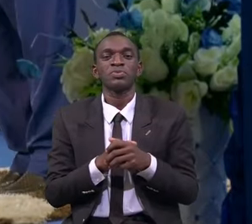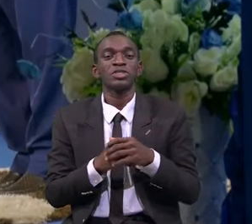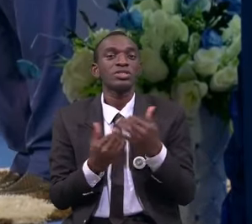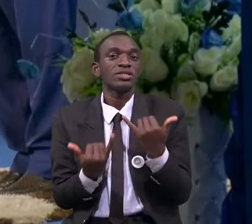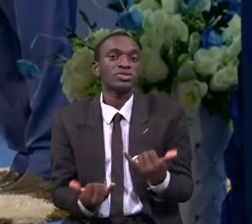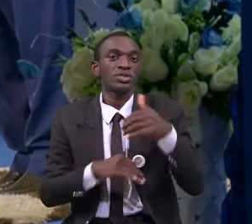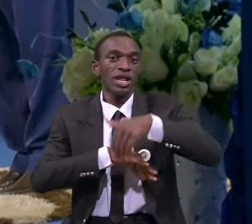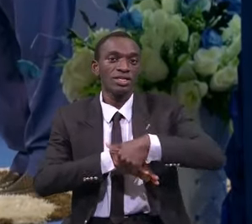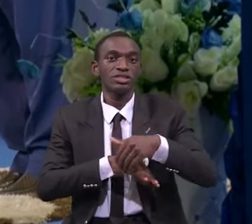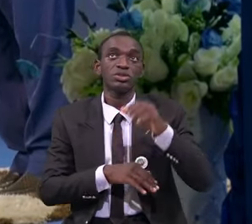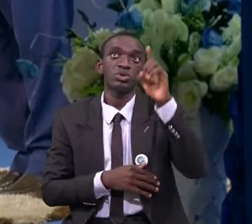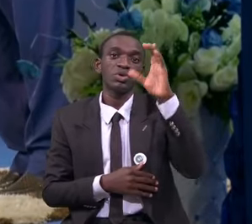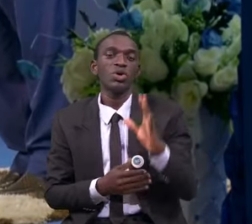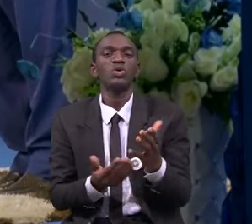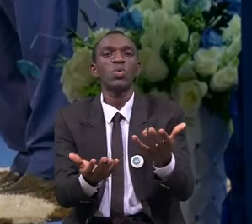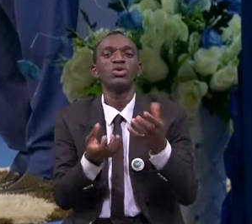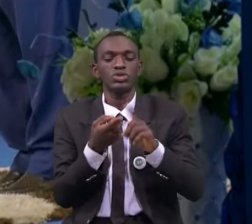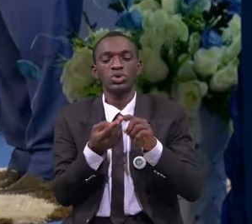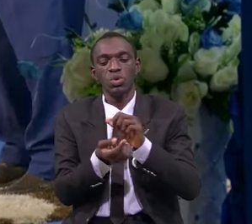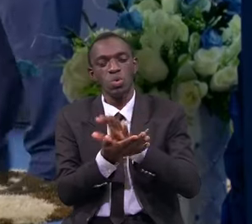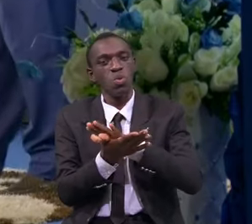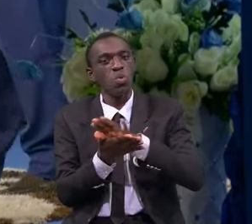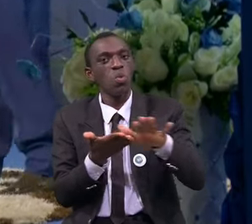Tonight, the Lord wants to wipe away your tears.